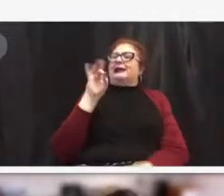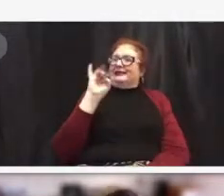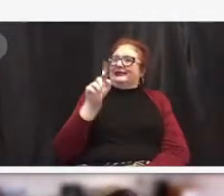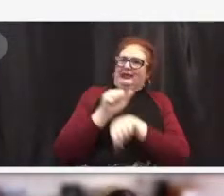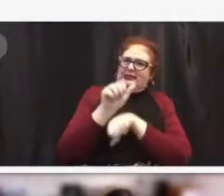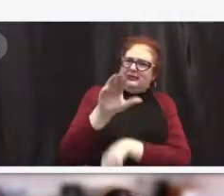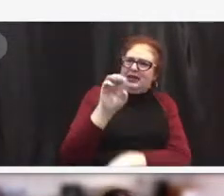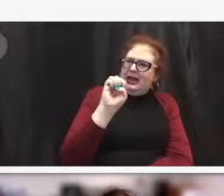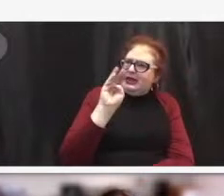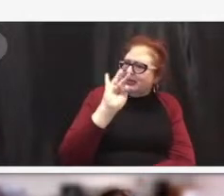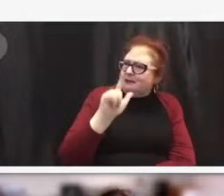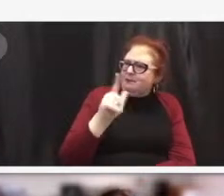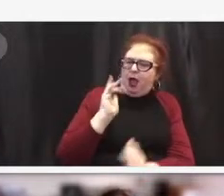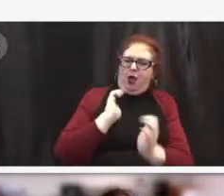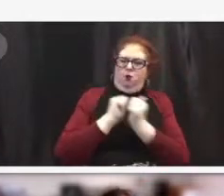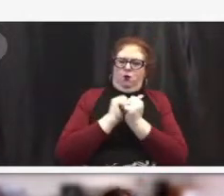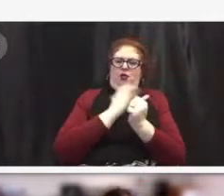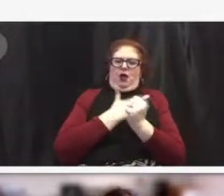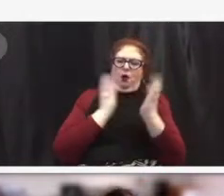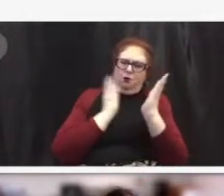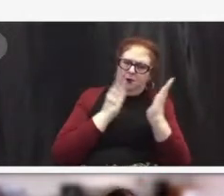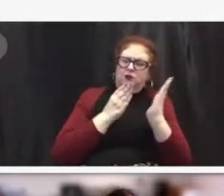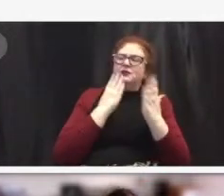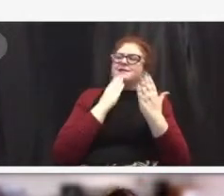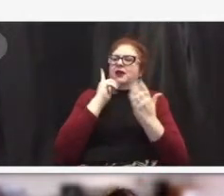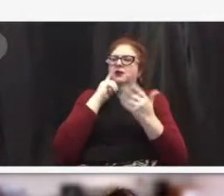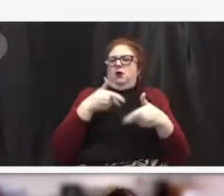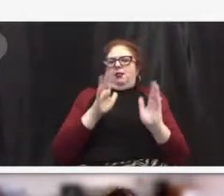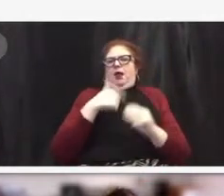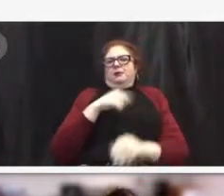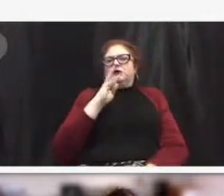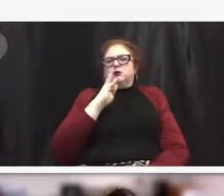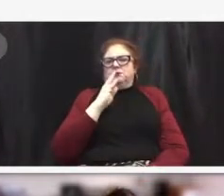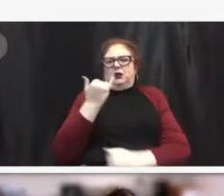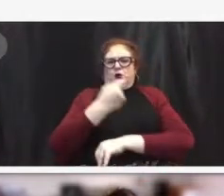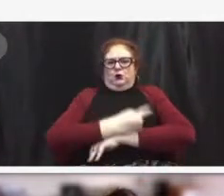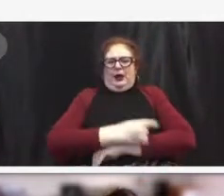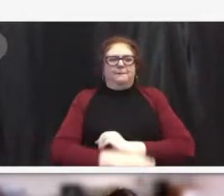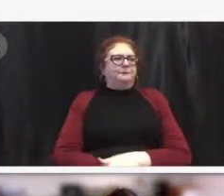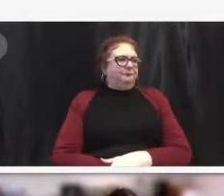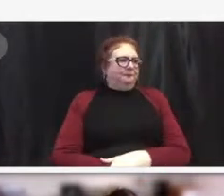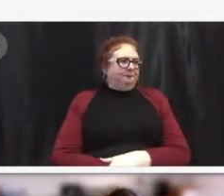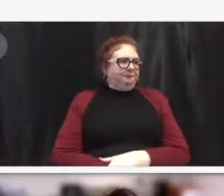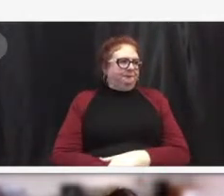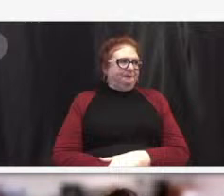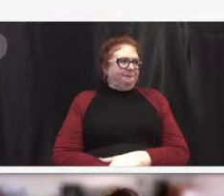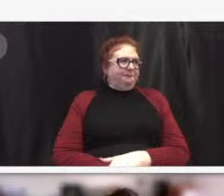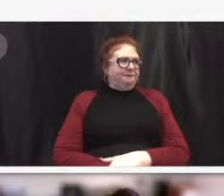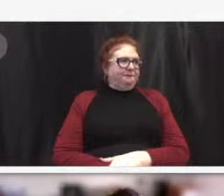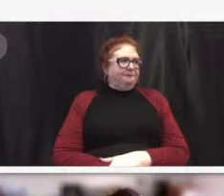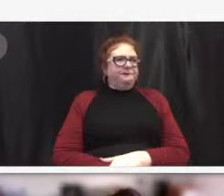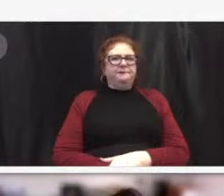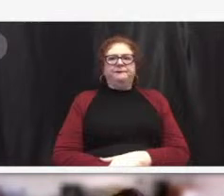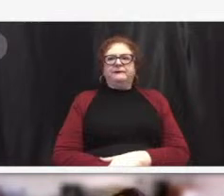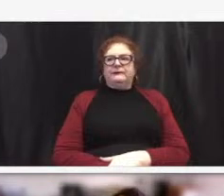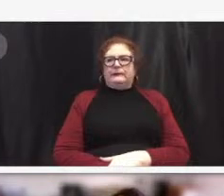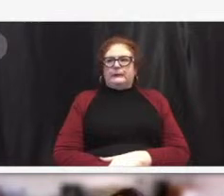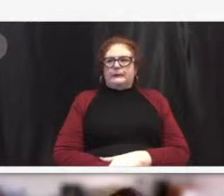I appreciate the opportunity to speak today. Thank you. All right. Commissioner Hodges, go ahead.